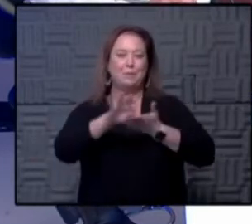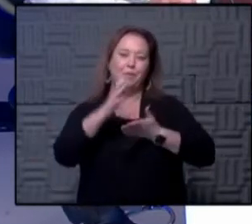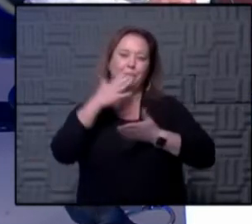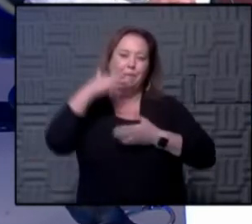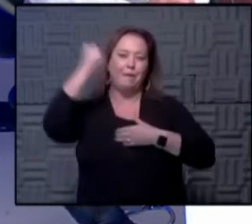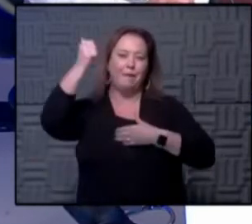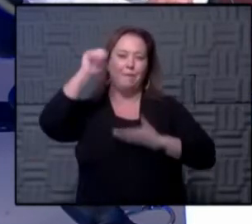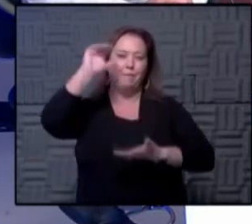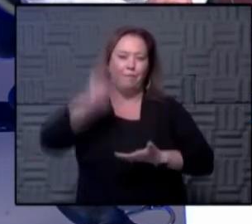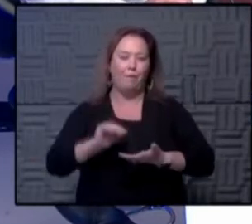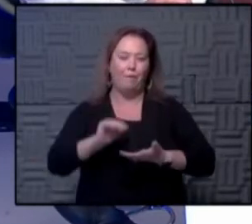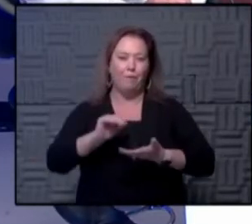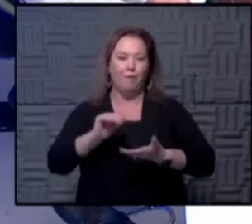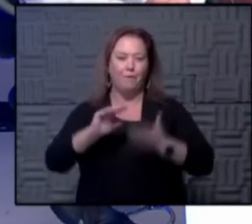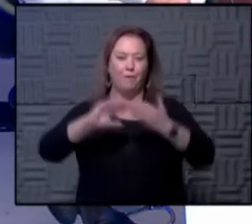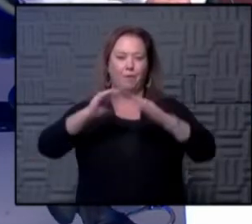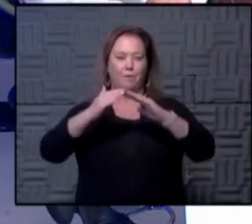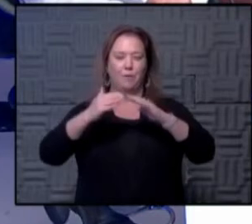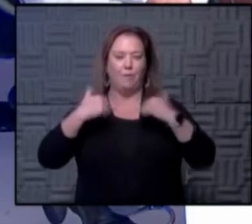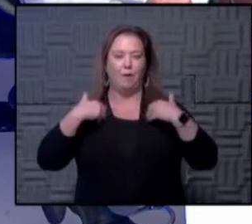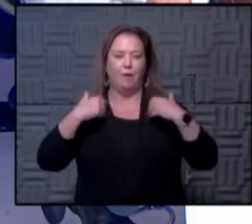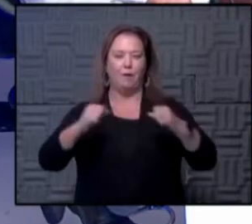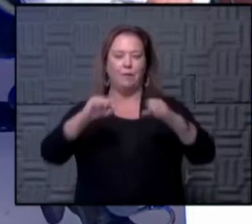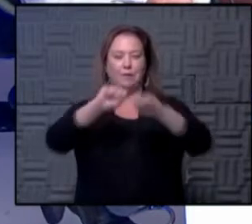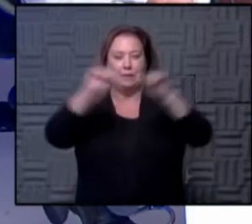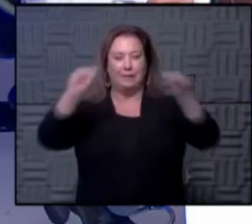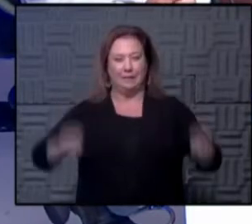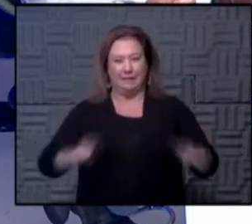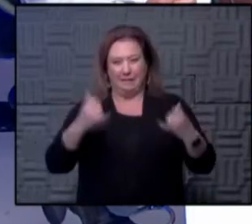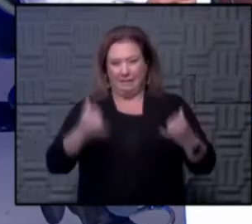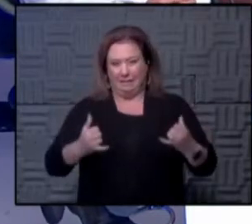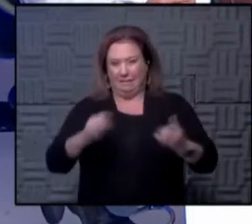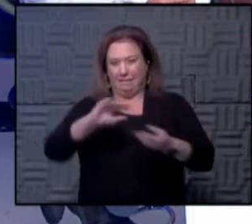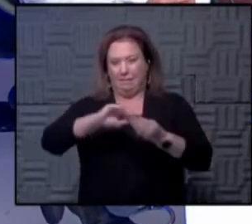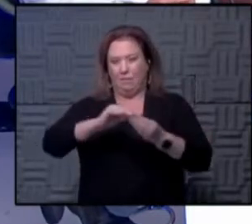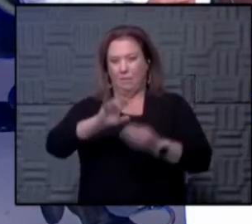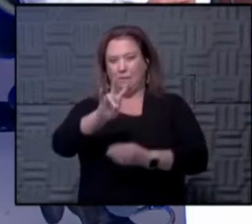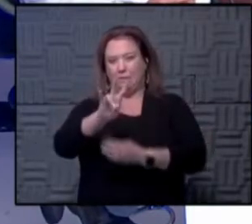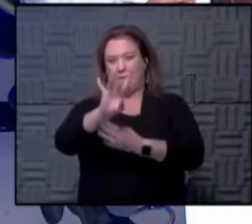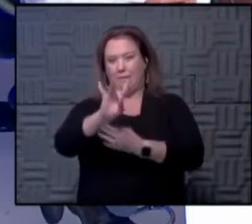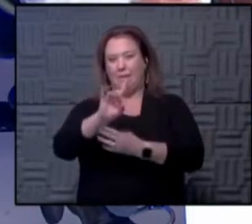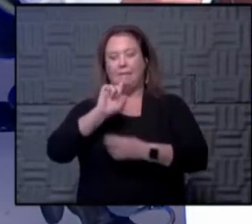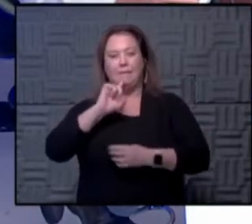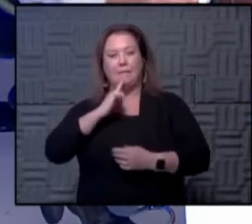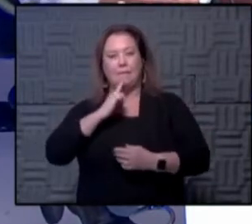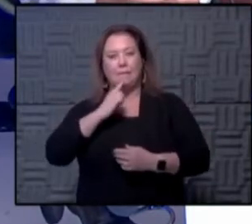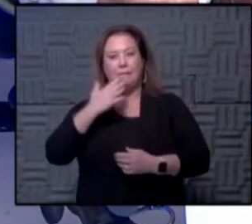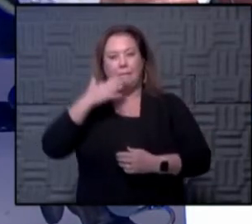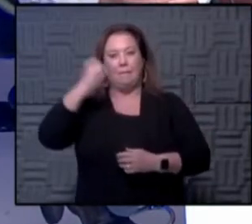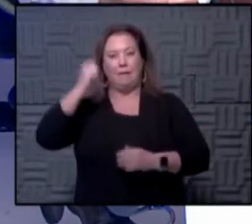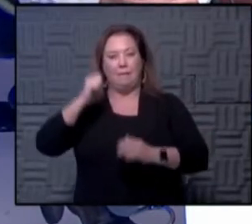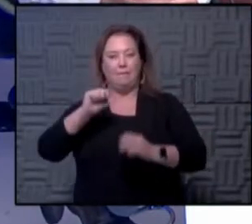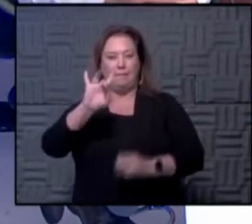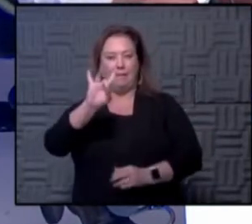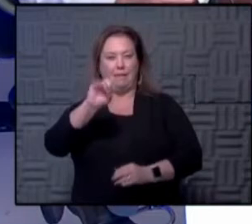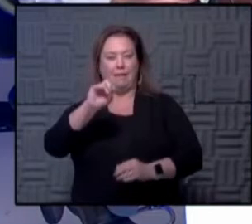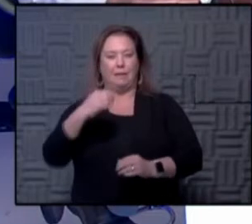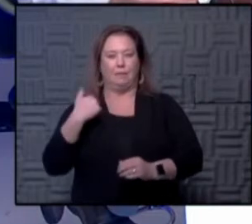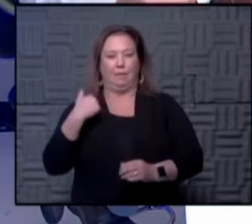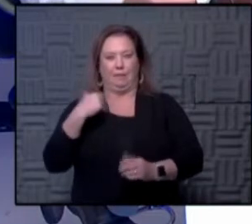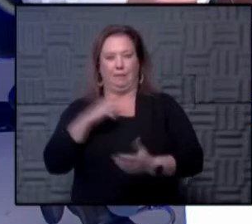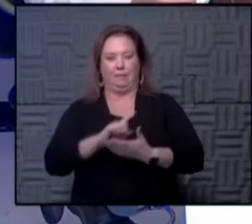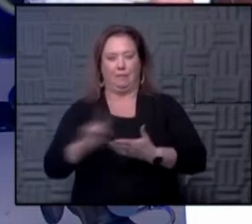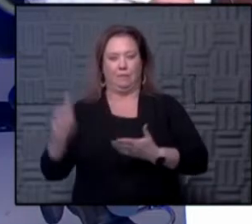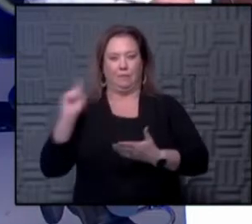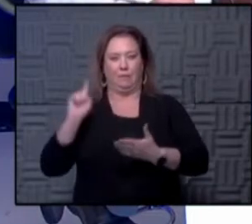for everybody, for the community, for our health system. Today we have 78 acute infections, so a lot better than that high 80s that we were at. We were